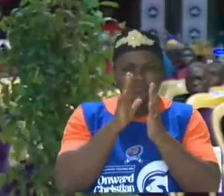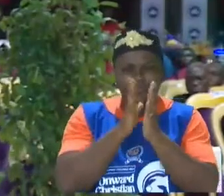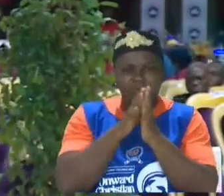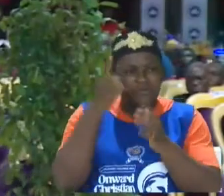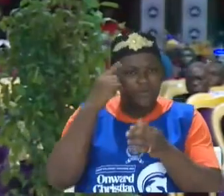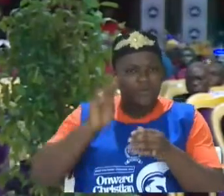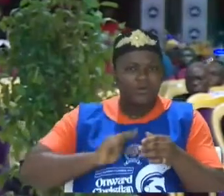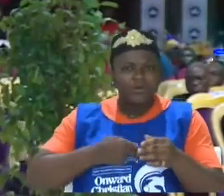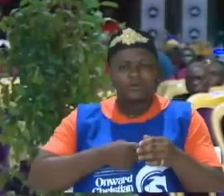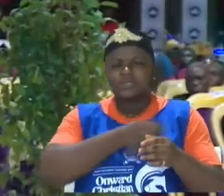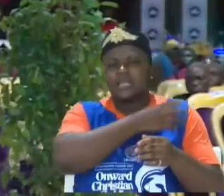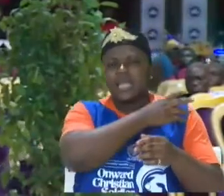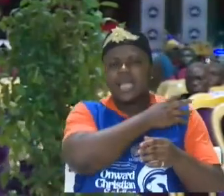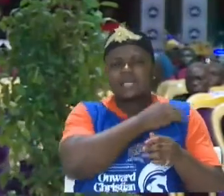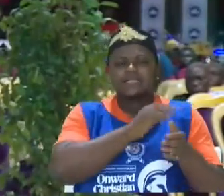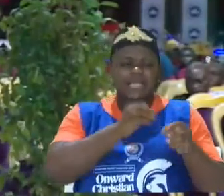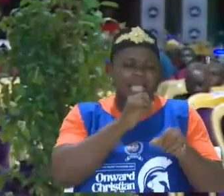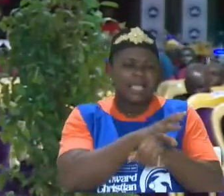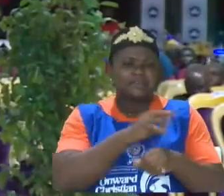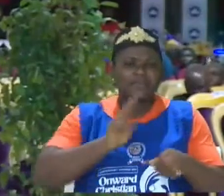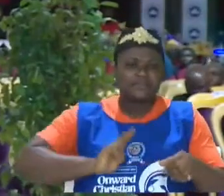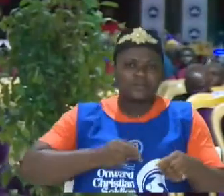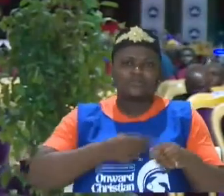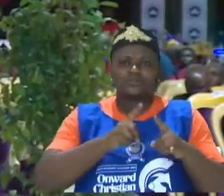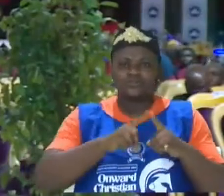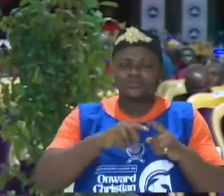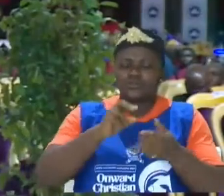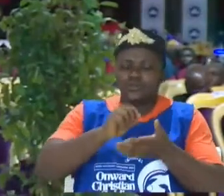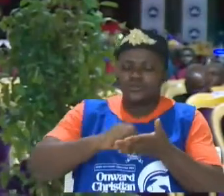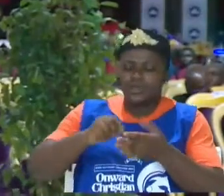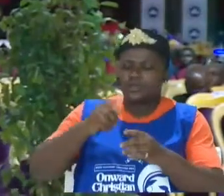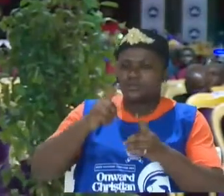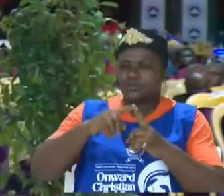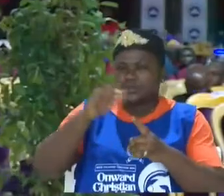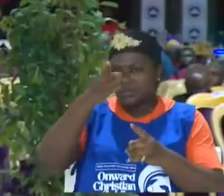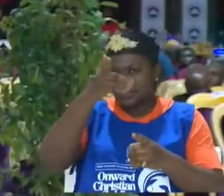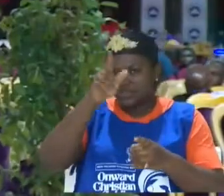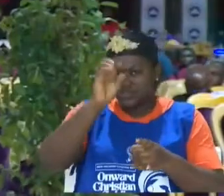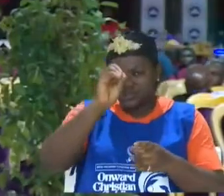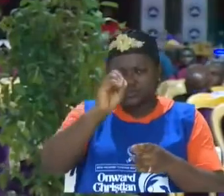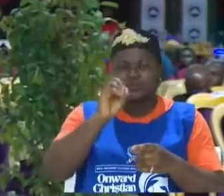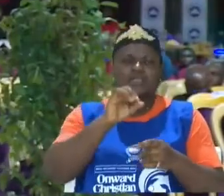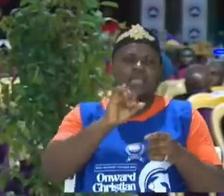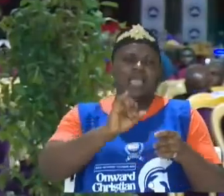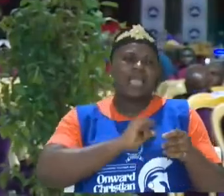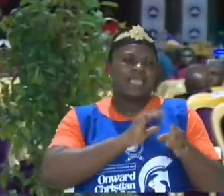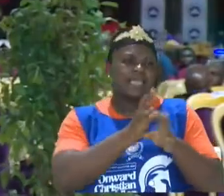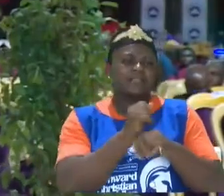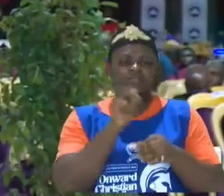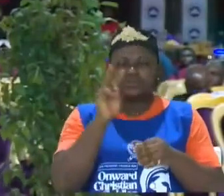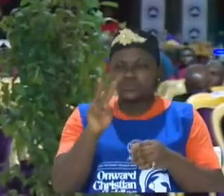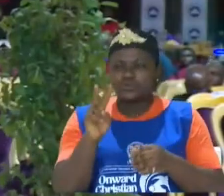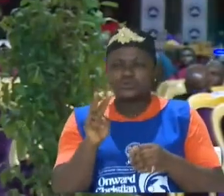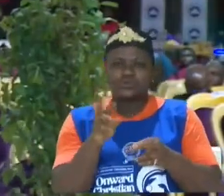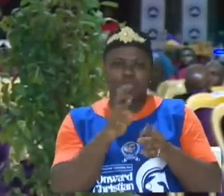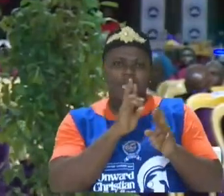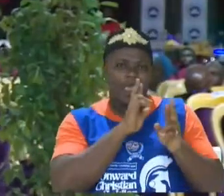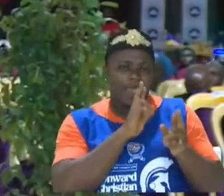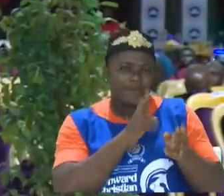us that we should write that the GO. Of course, we did that one, and I got two responses, one on